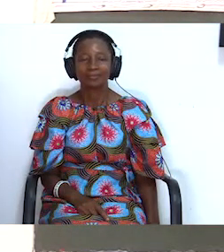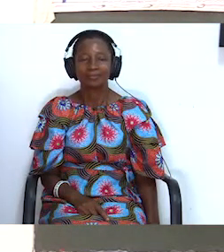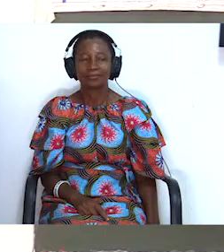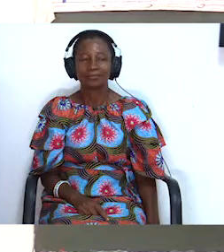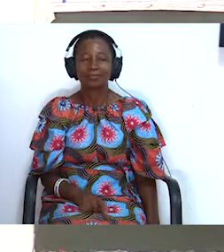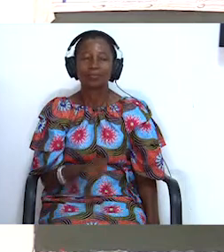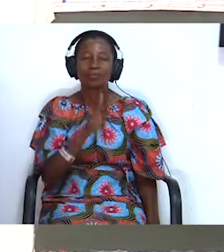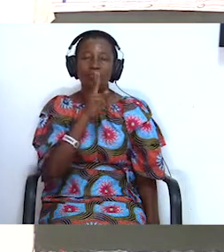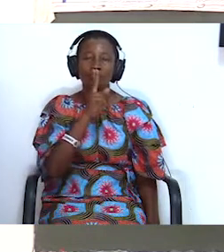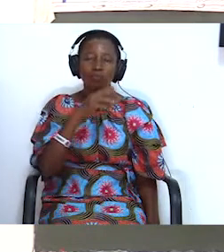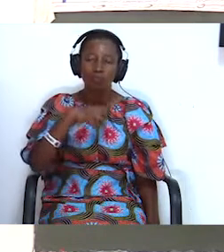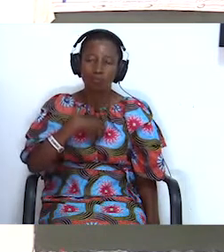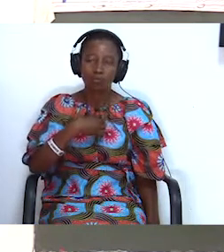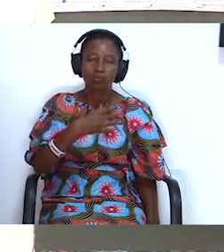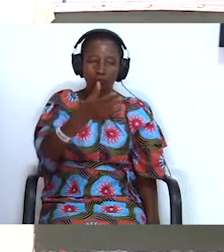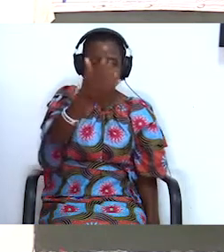up,